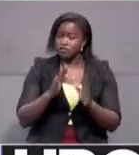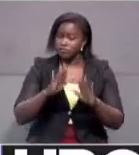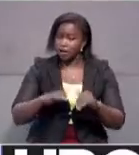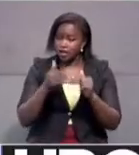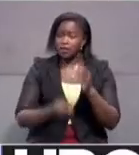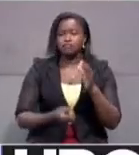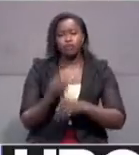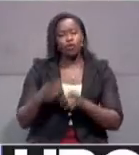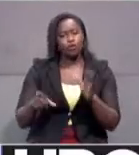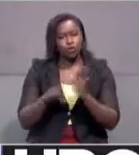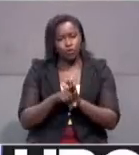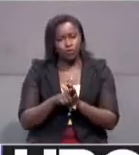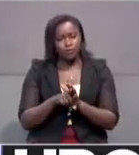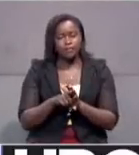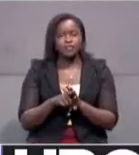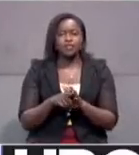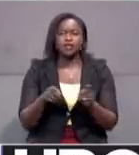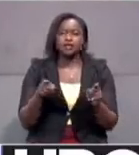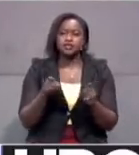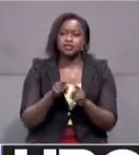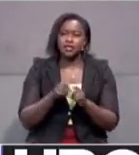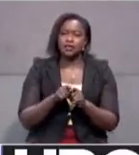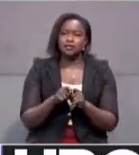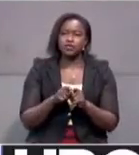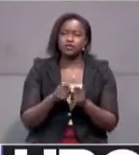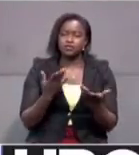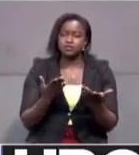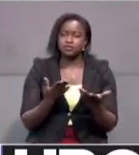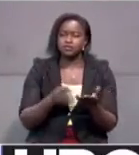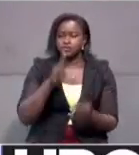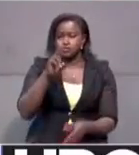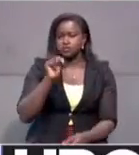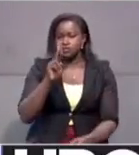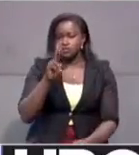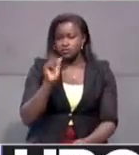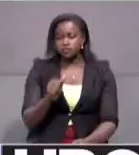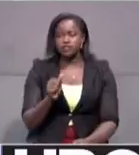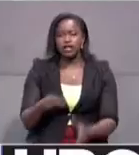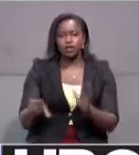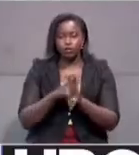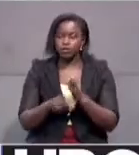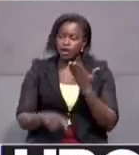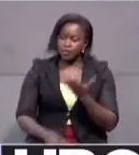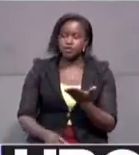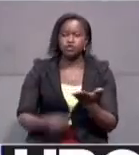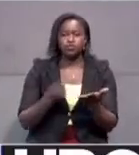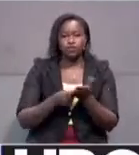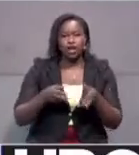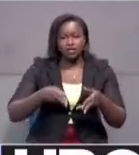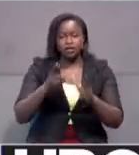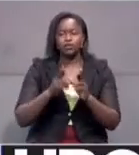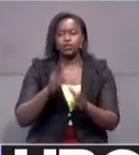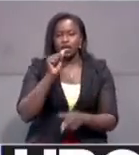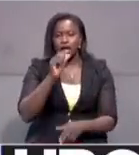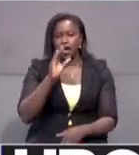Parliament, putting in place the Uganda UNRWA Act, the Uganda Act, they must come